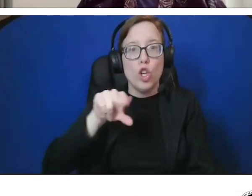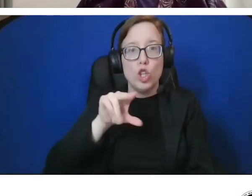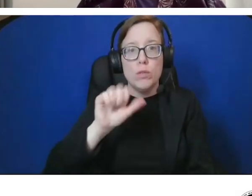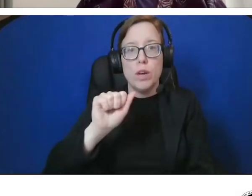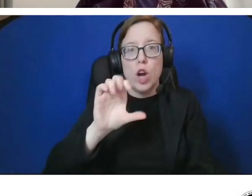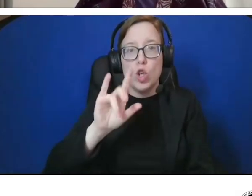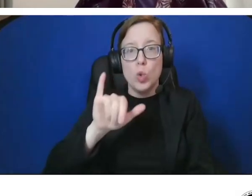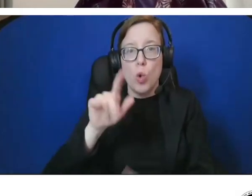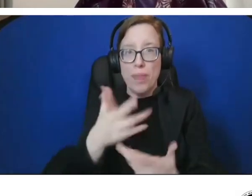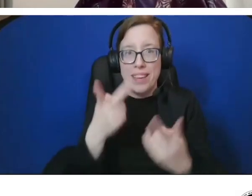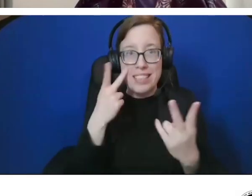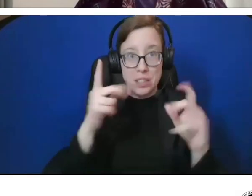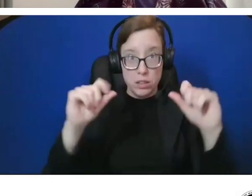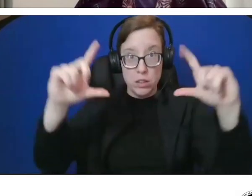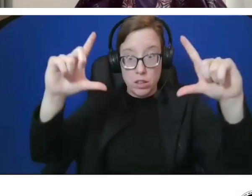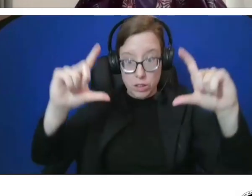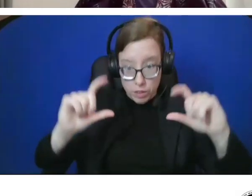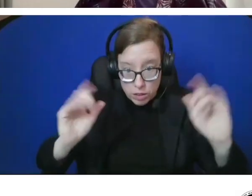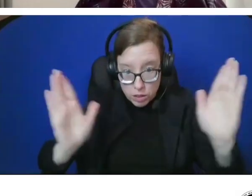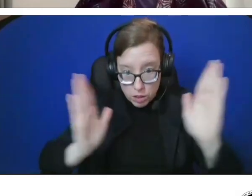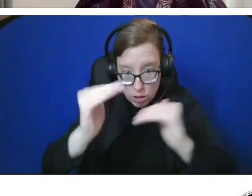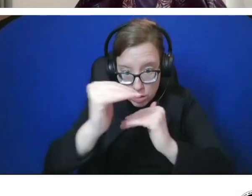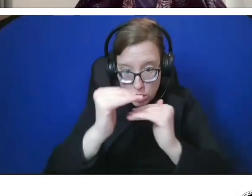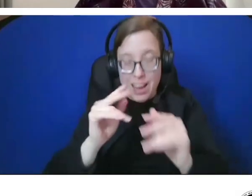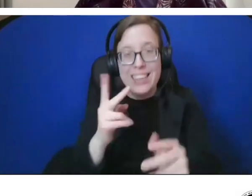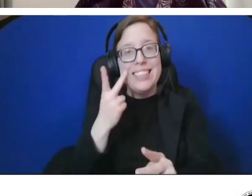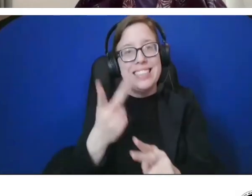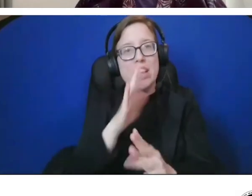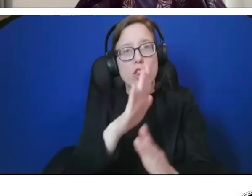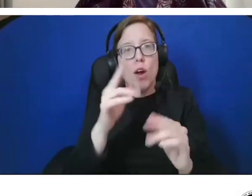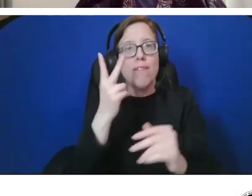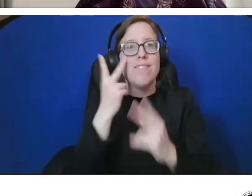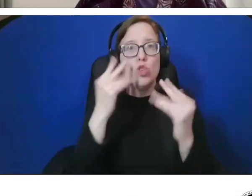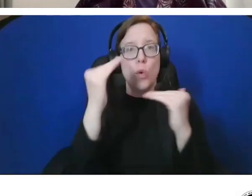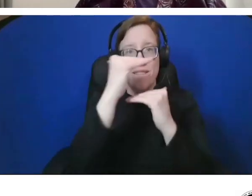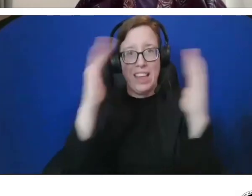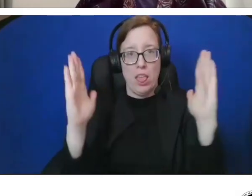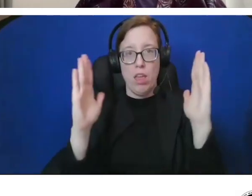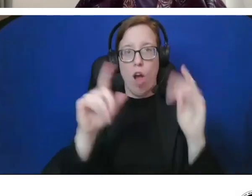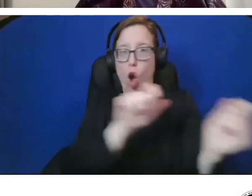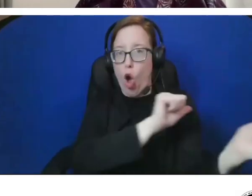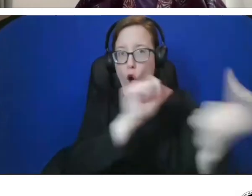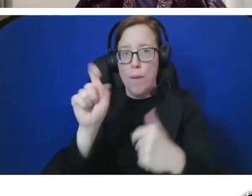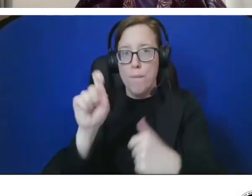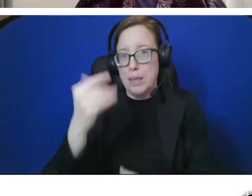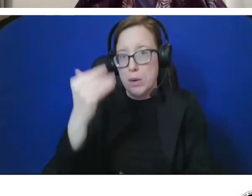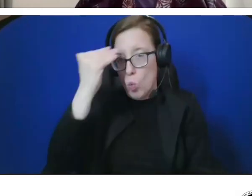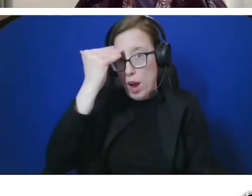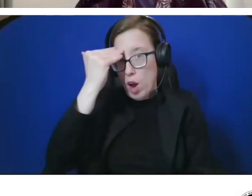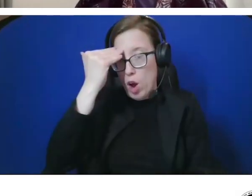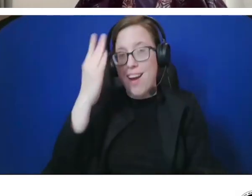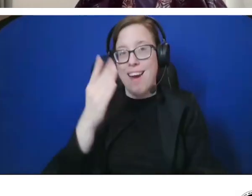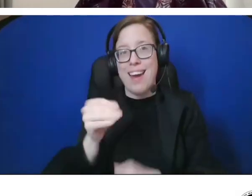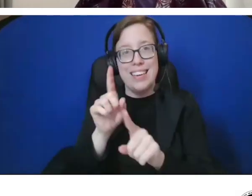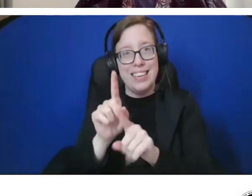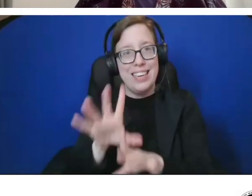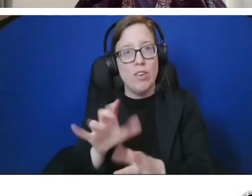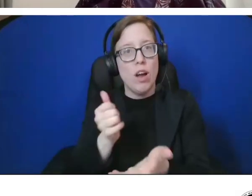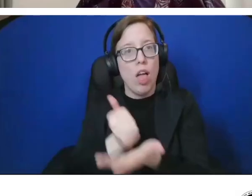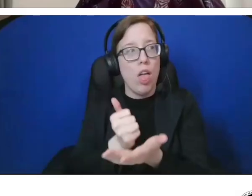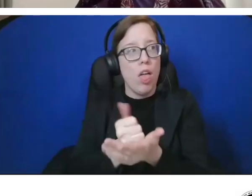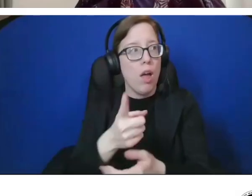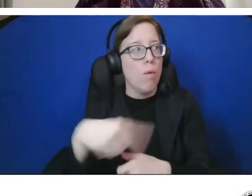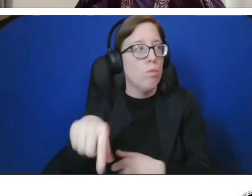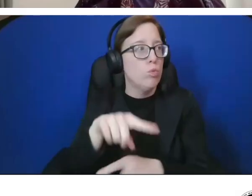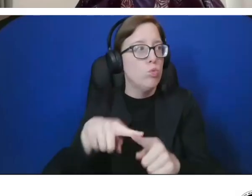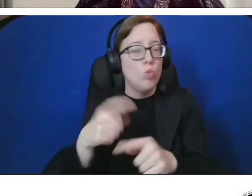appropriate enlargement, but the child's visual field. That really needs to be understood by everyone. And the intervener can